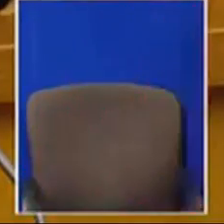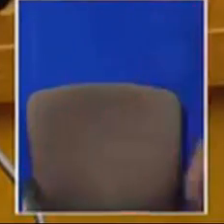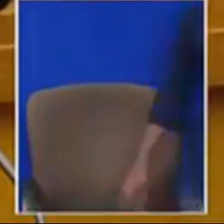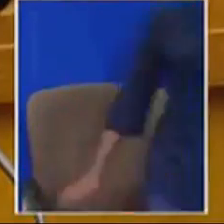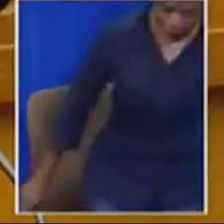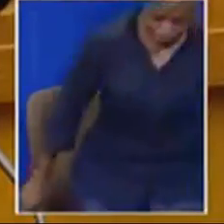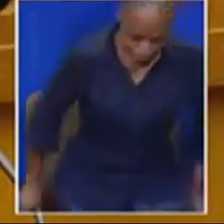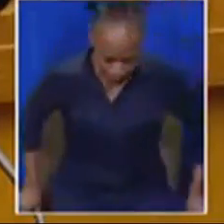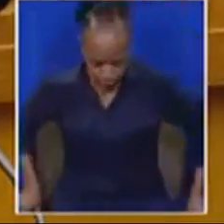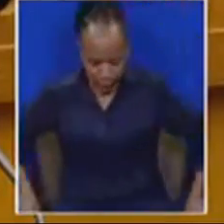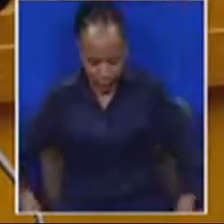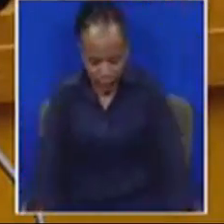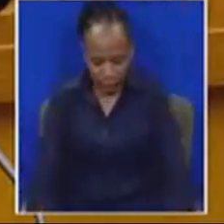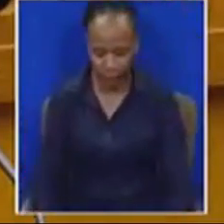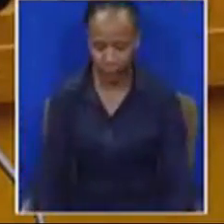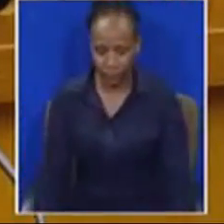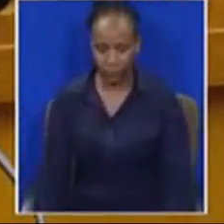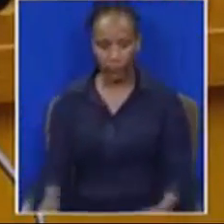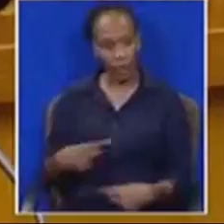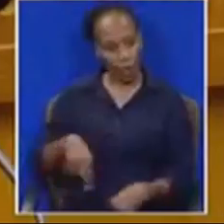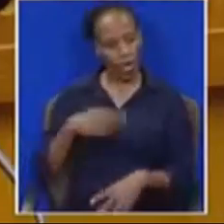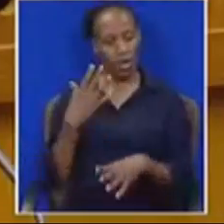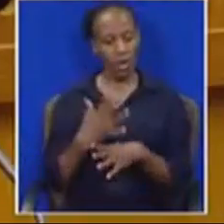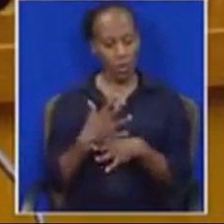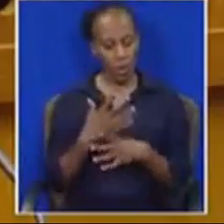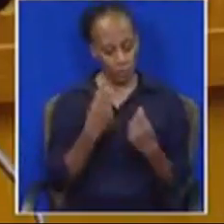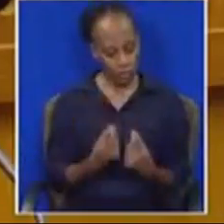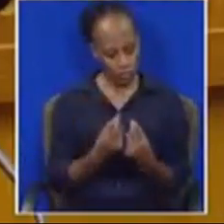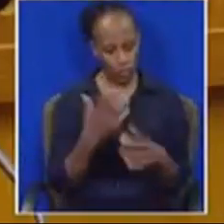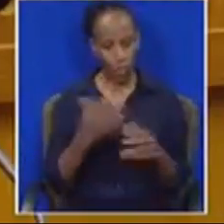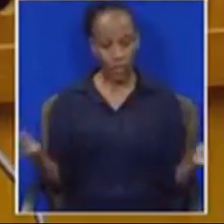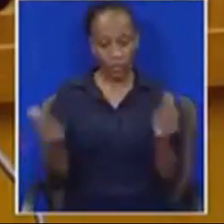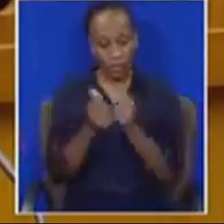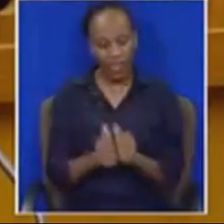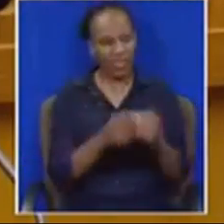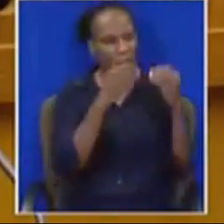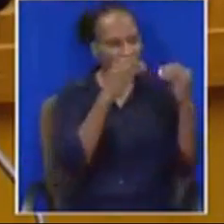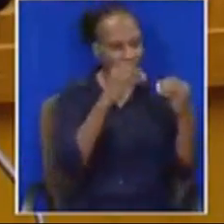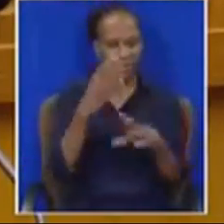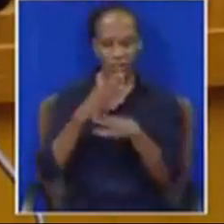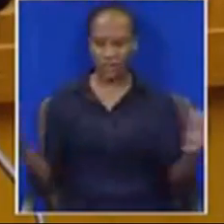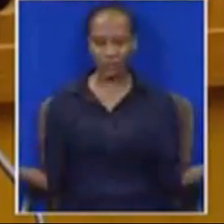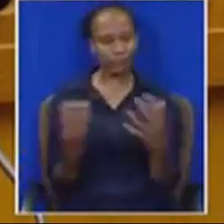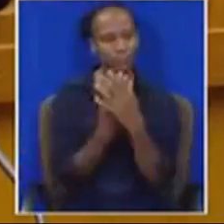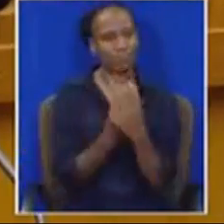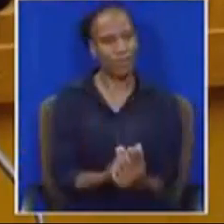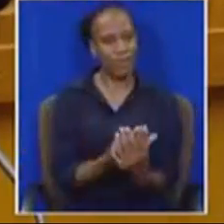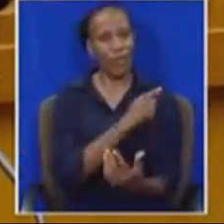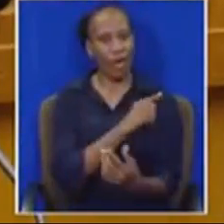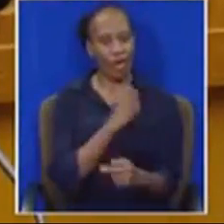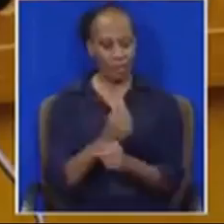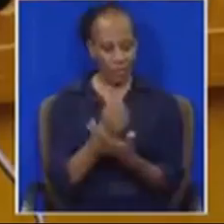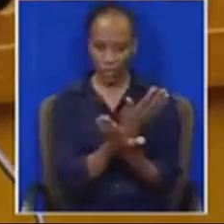on the collaboration with business and labor to restore confidence and to prevent